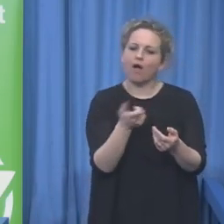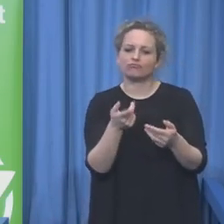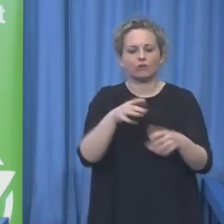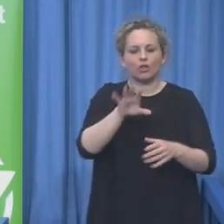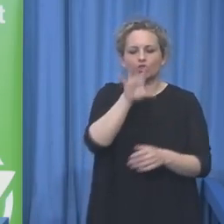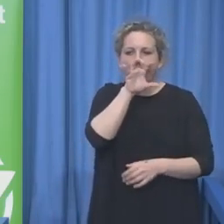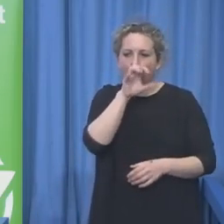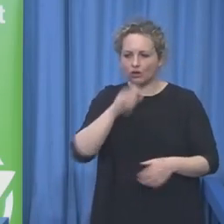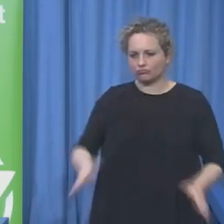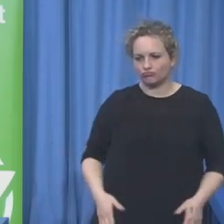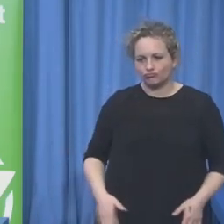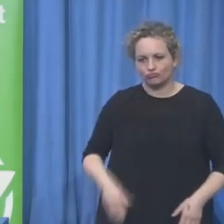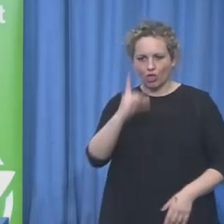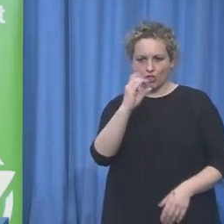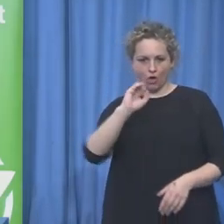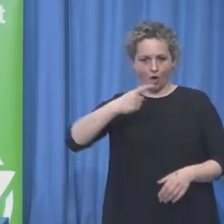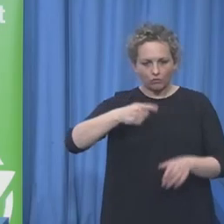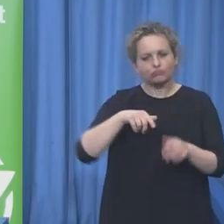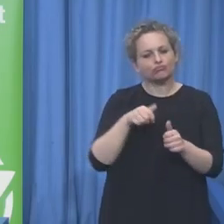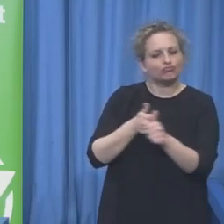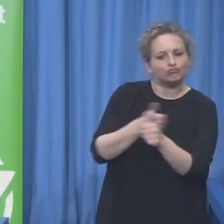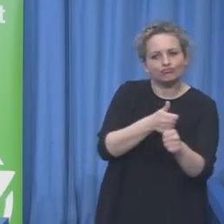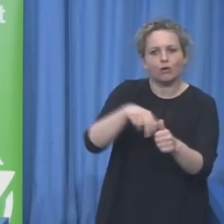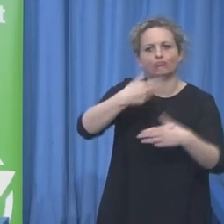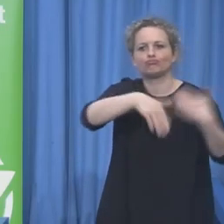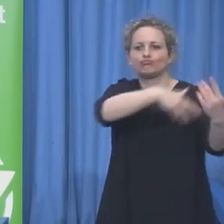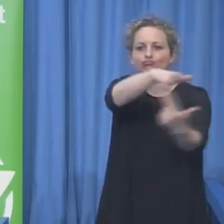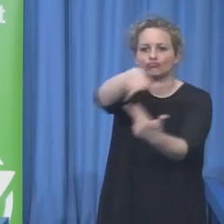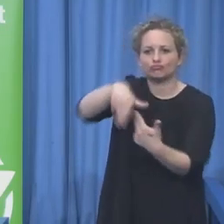2 second-hand women clothes shops.